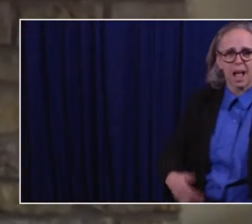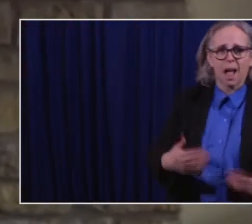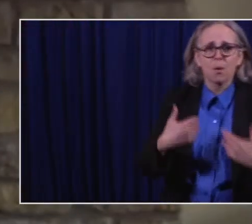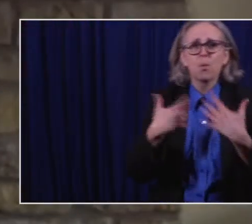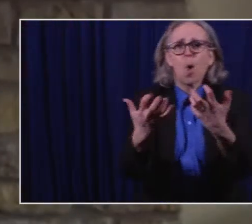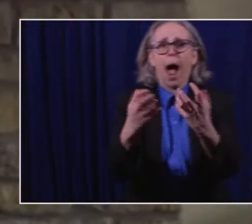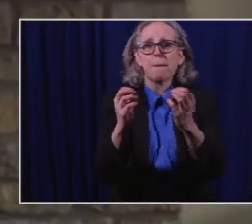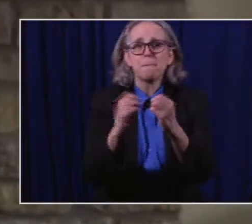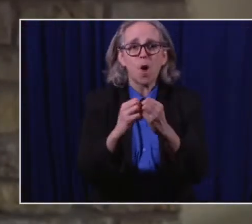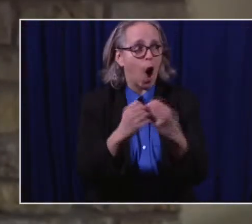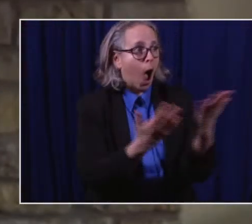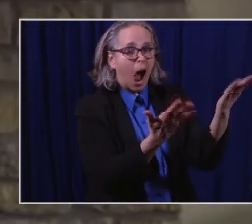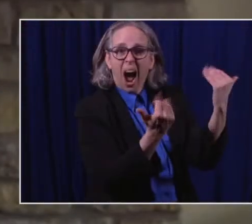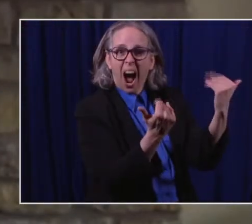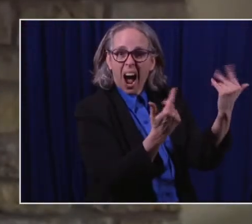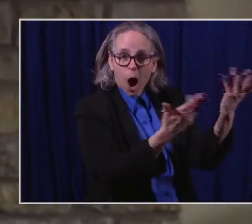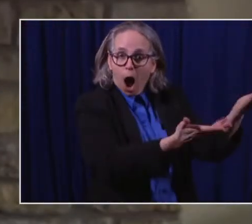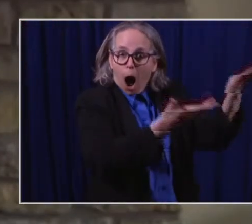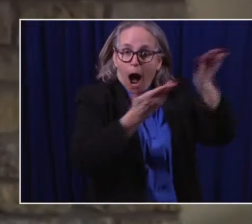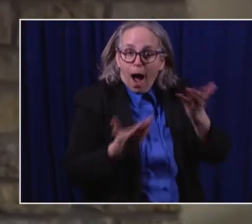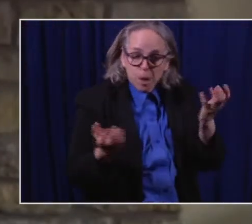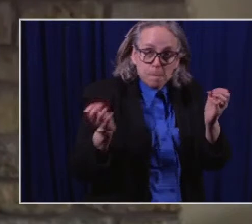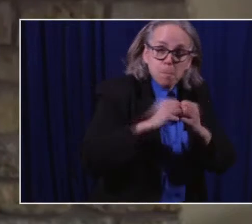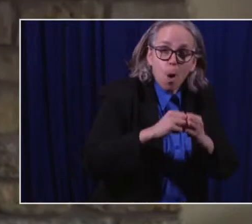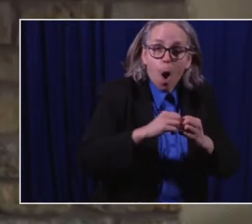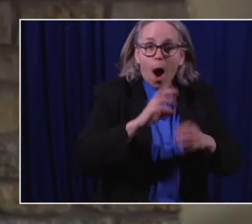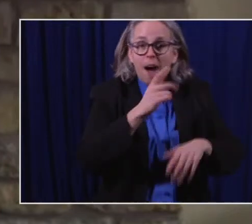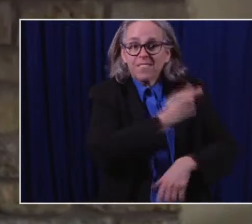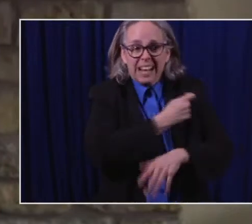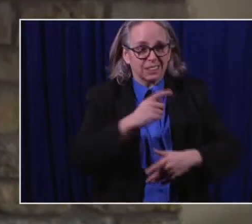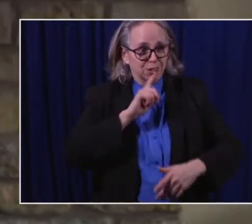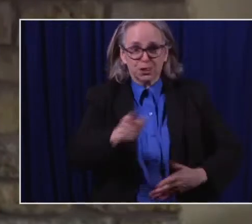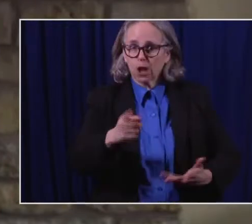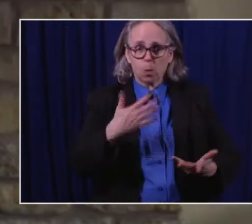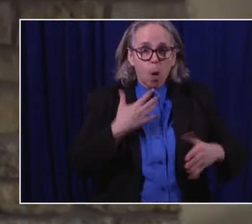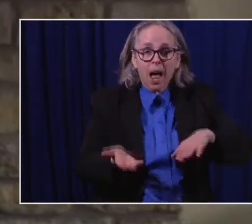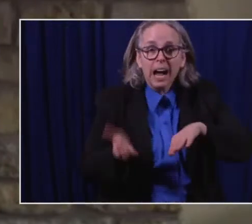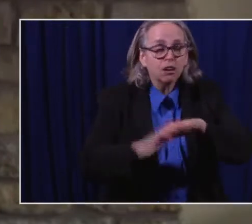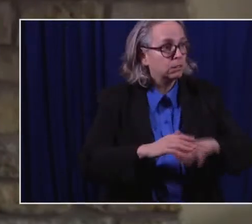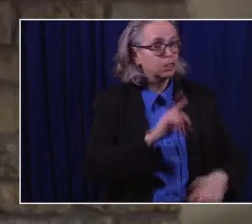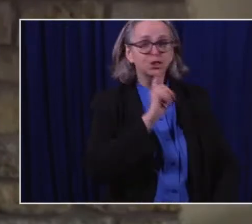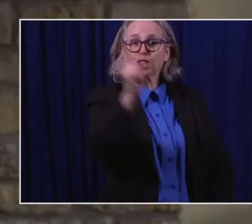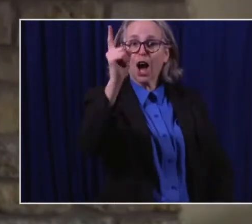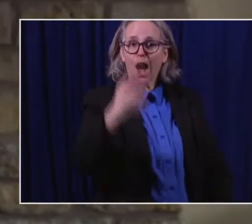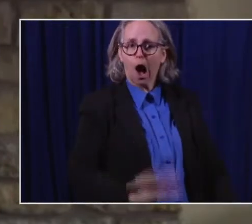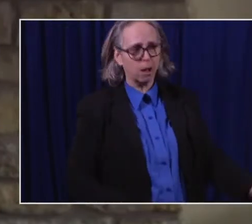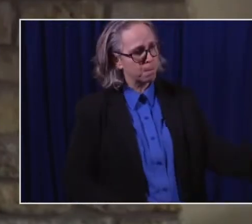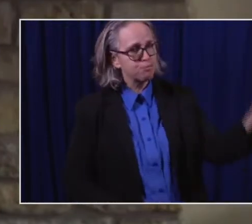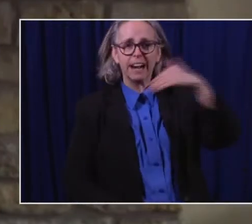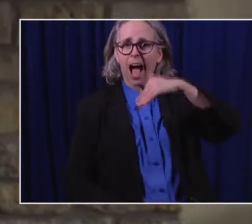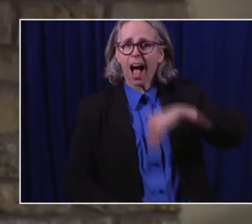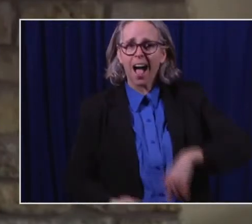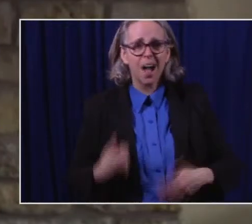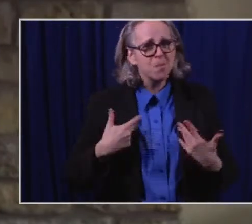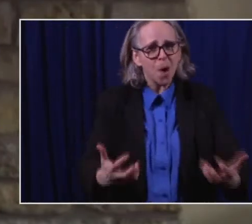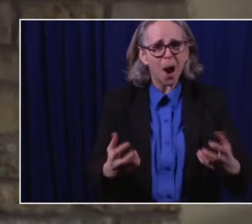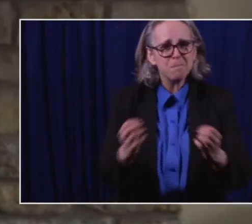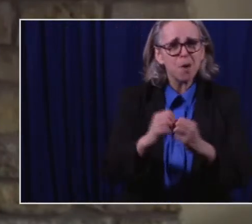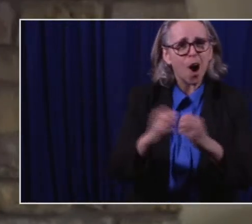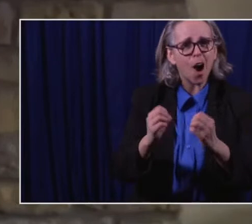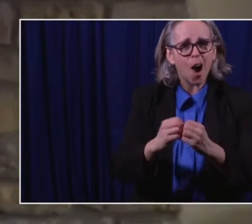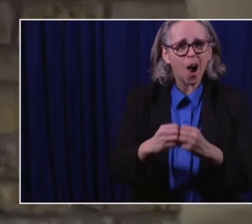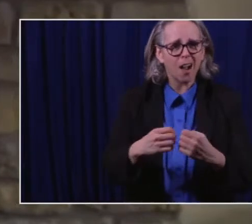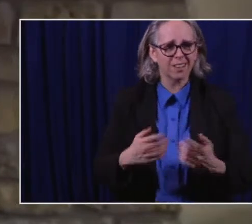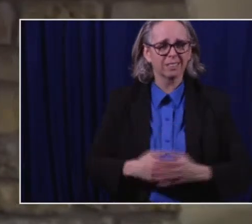it by 16%, we welcome that. And we would welcome any more. In my